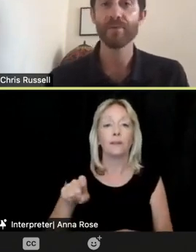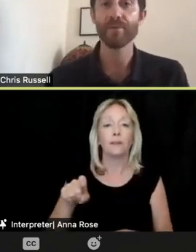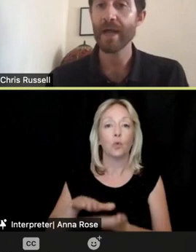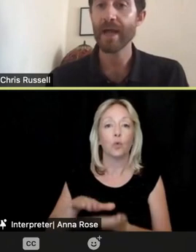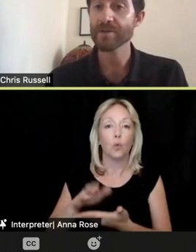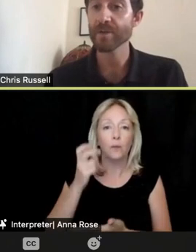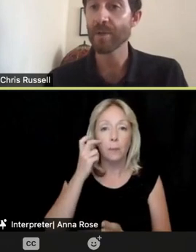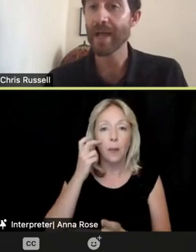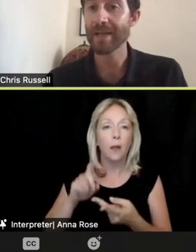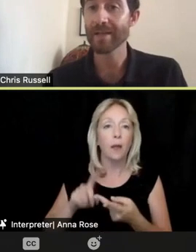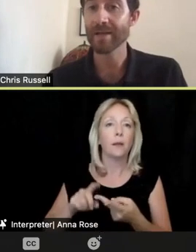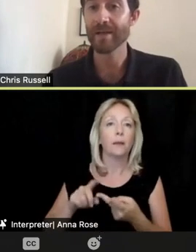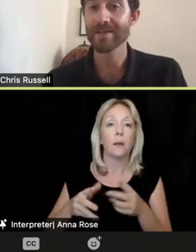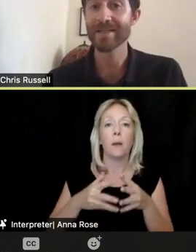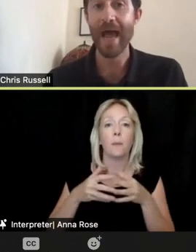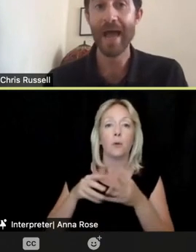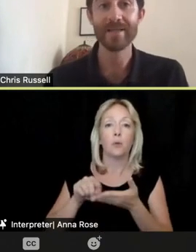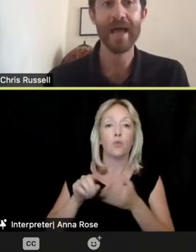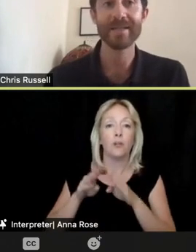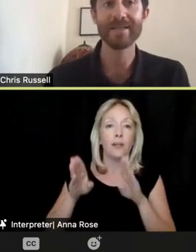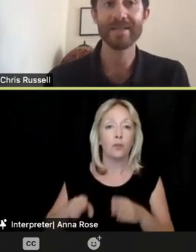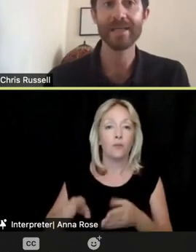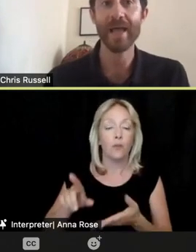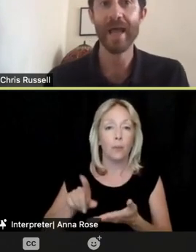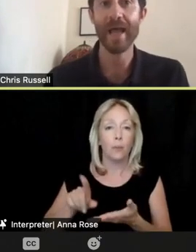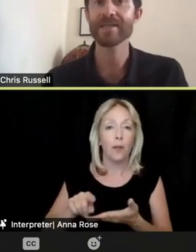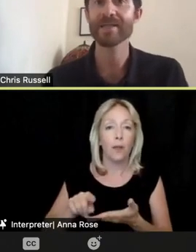the American Printing House for the Blind, the STACS,